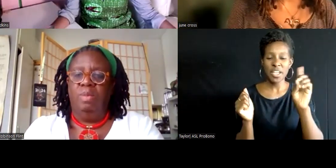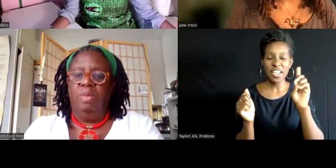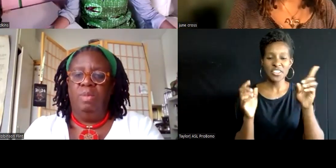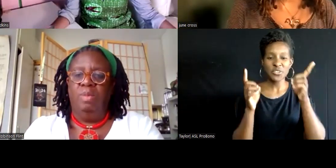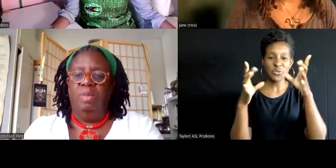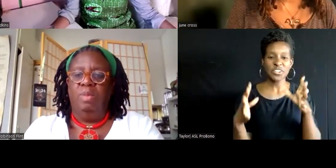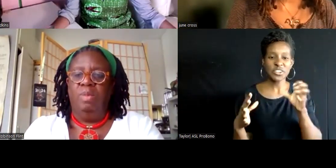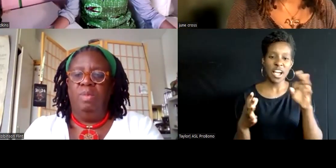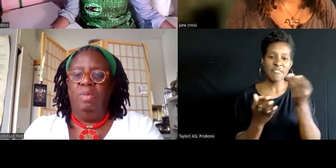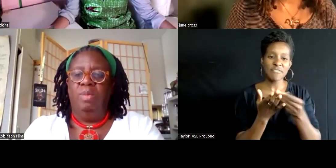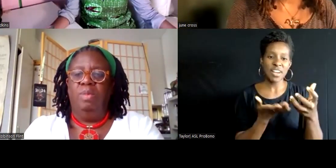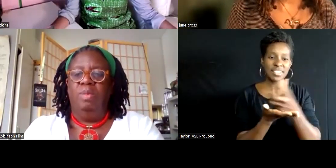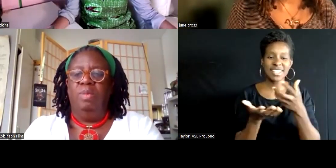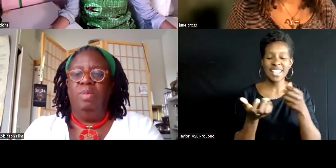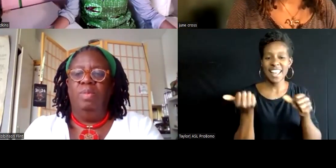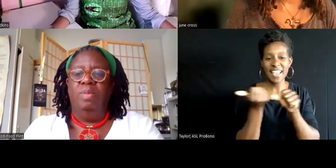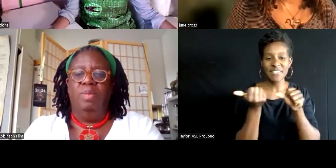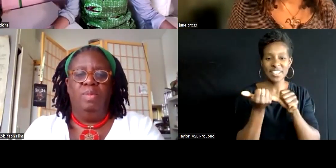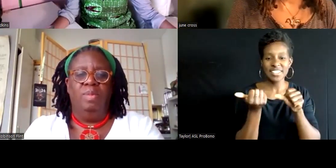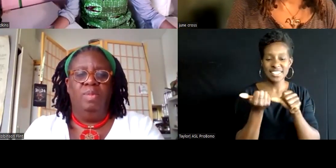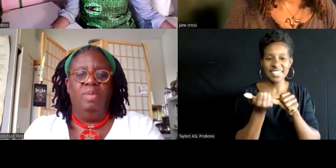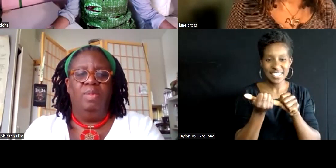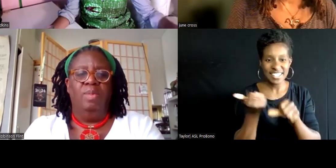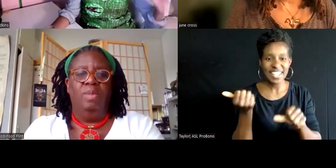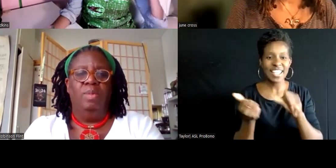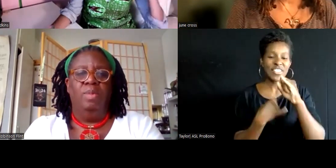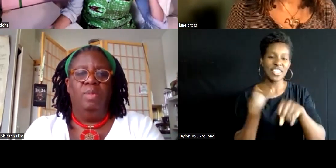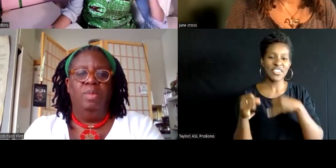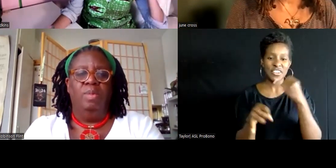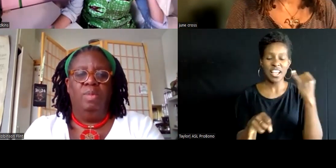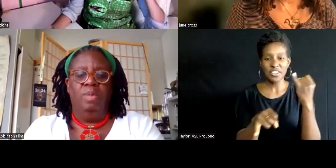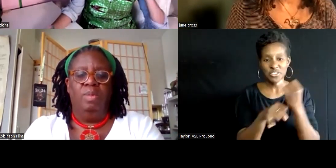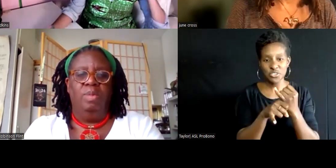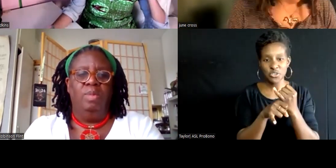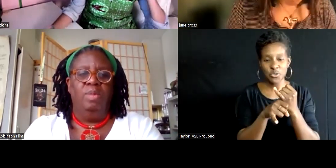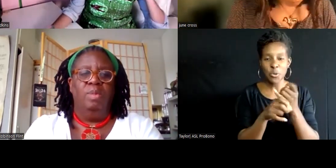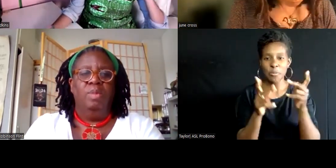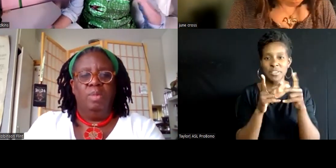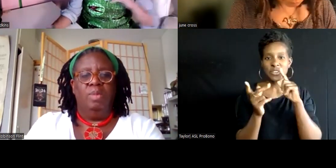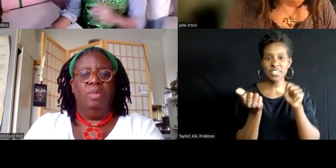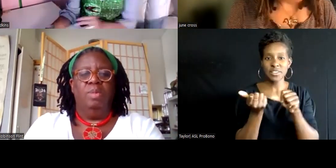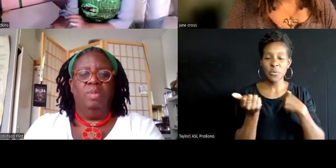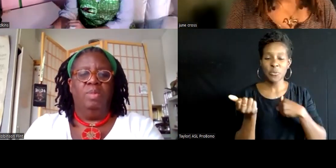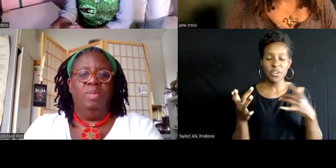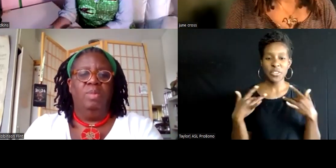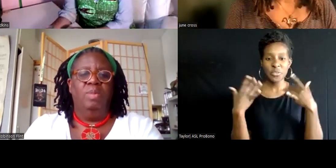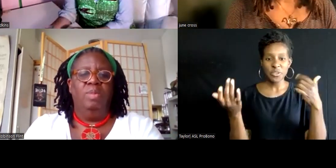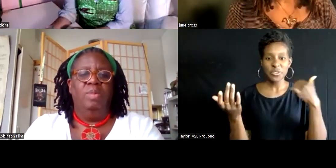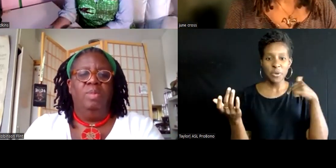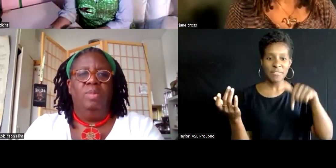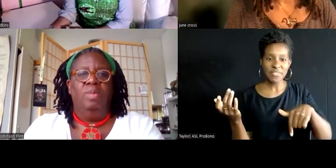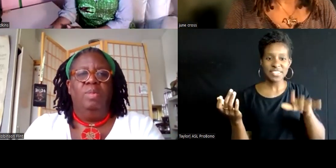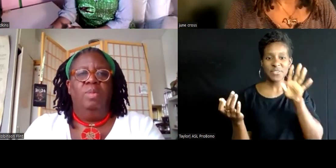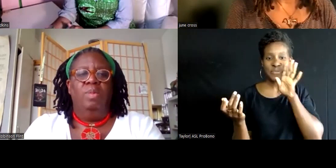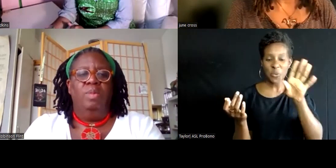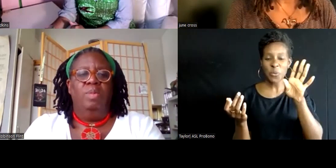and we're really thrilled to be partnering with BADWEST to host this panel on Black women's wellness, which for